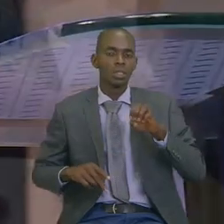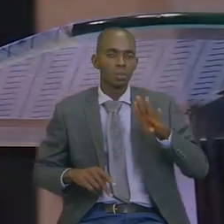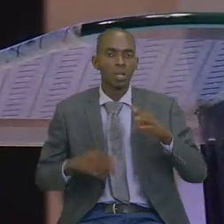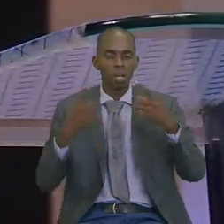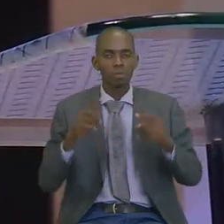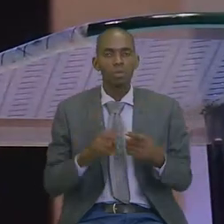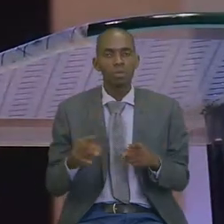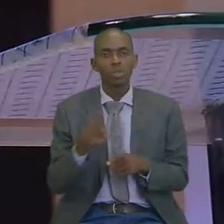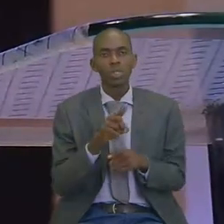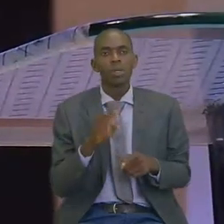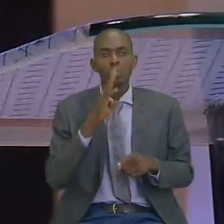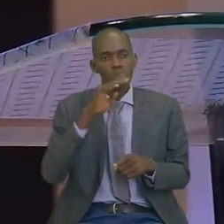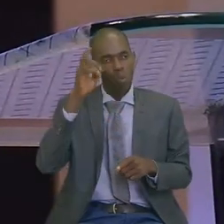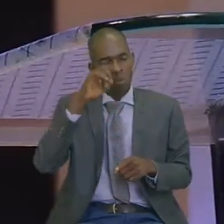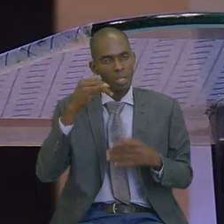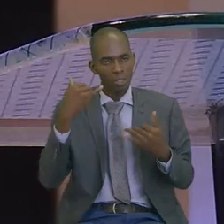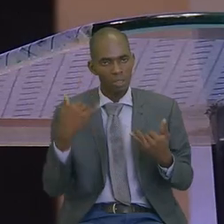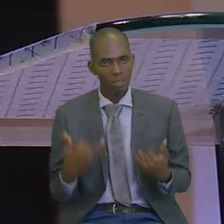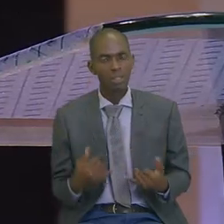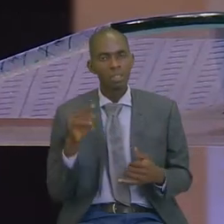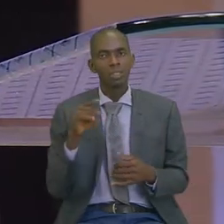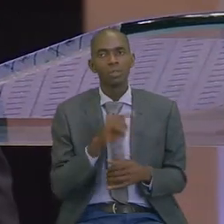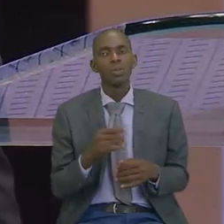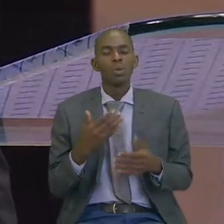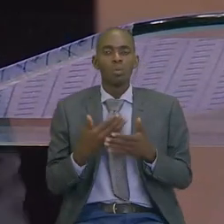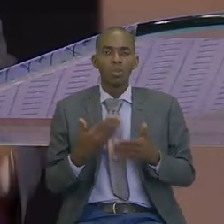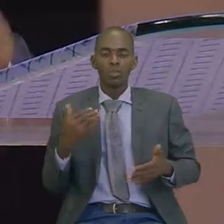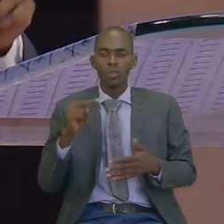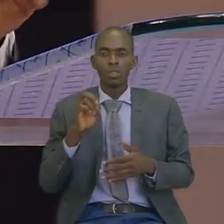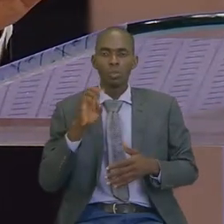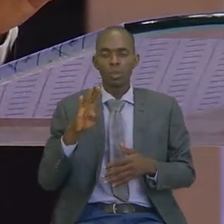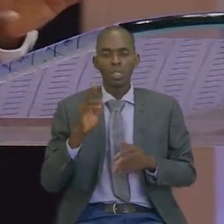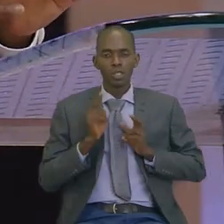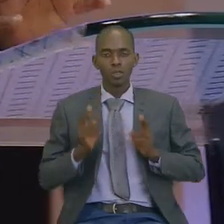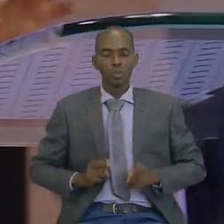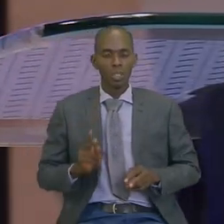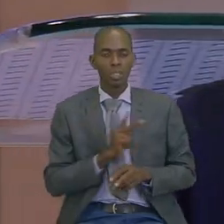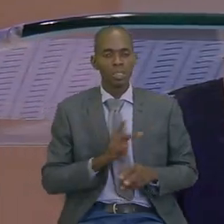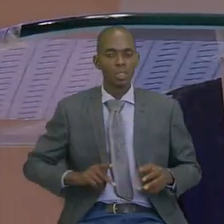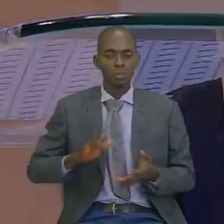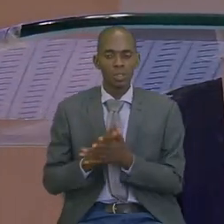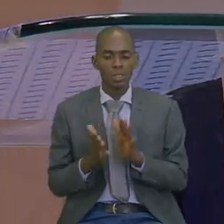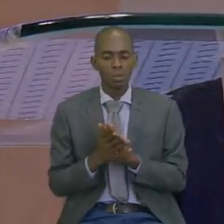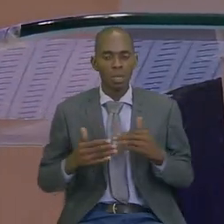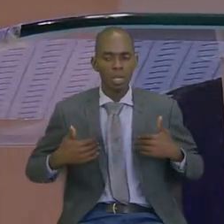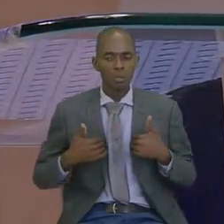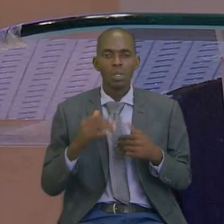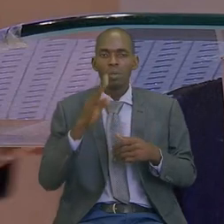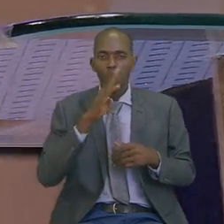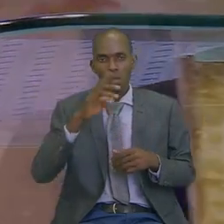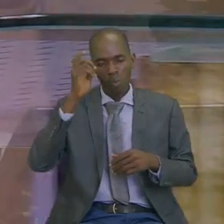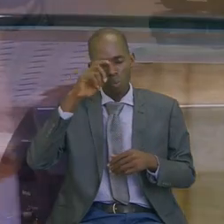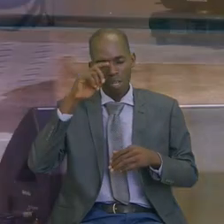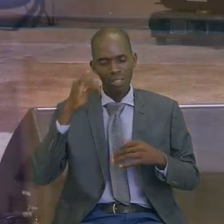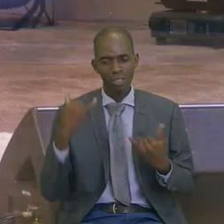before the man becomes almost like an animal and is eating grass like animal, be wise now therefore, before you